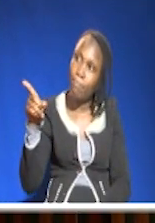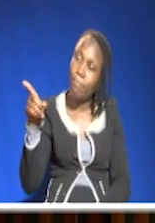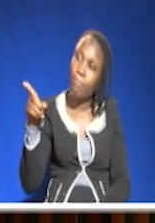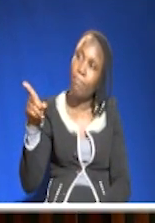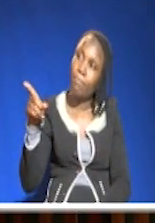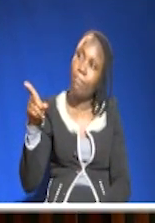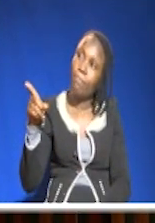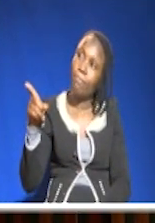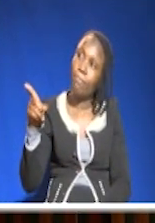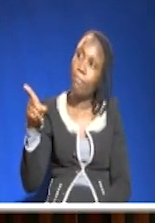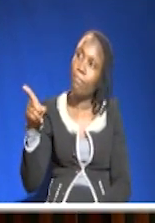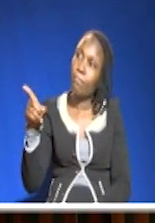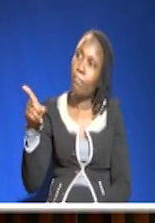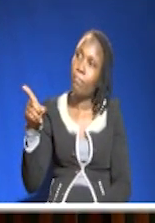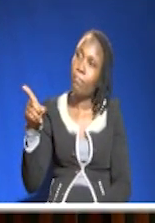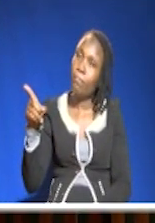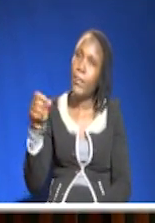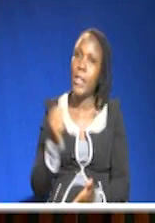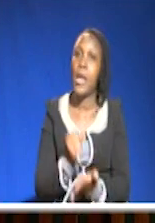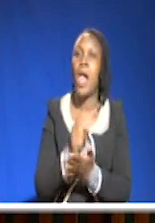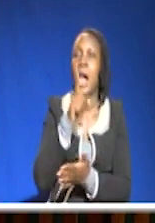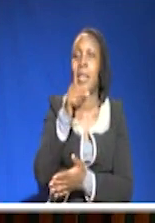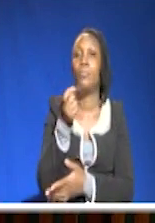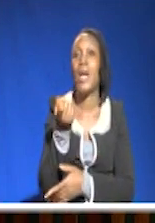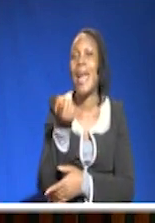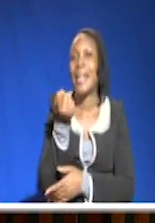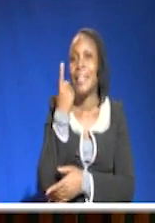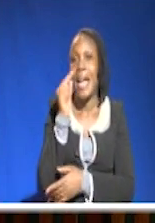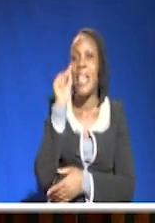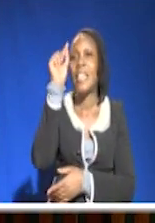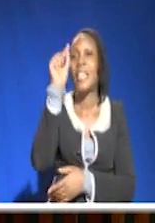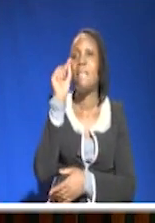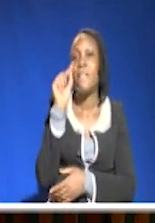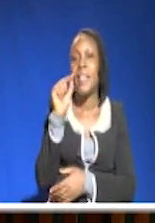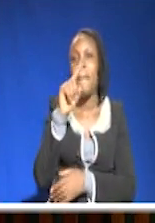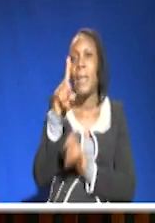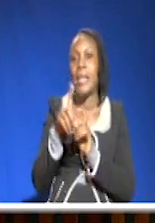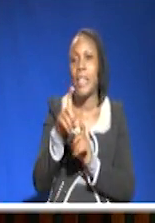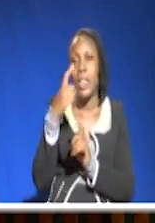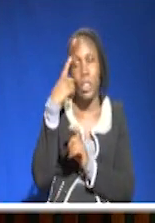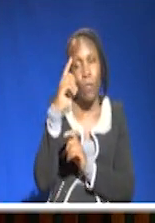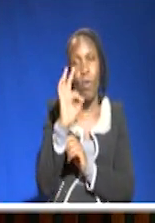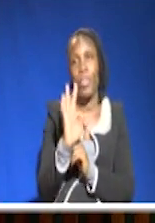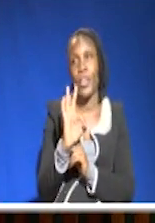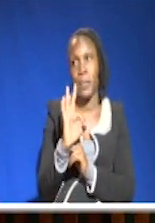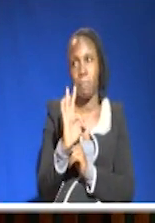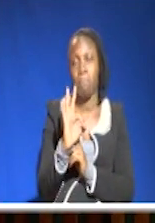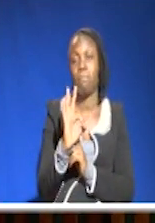in exploring further the divisibility test for 3. Now,